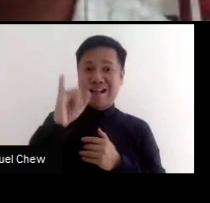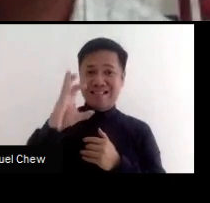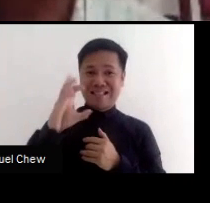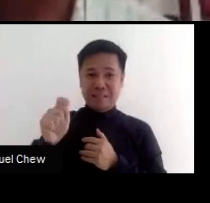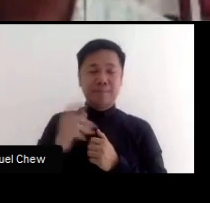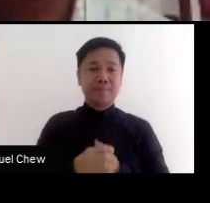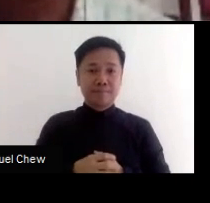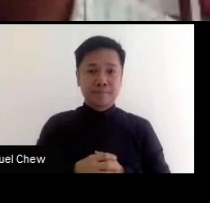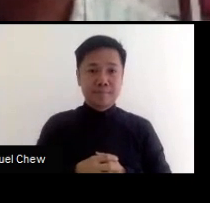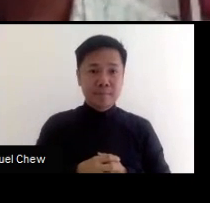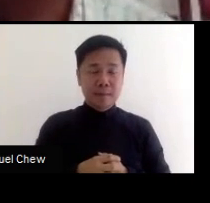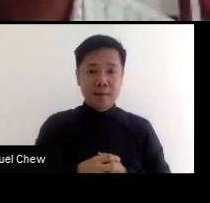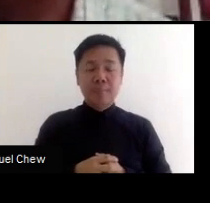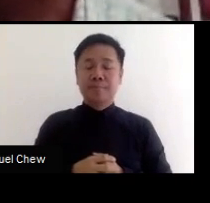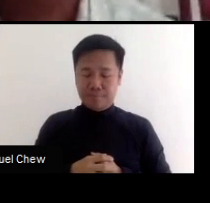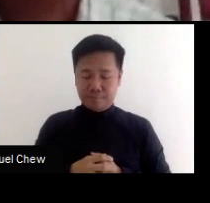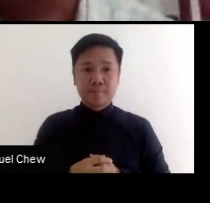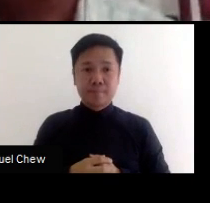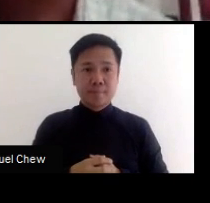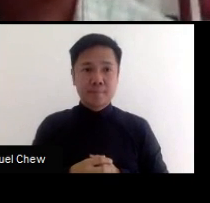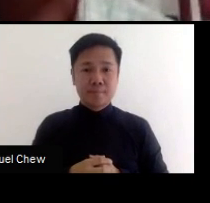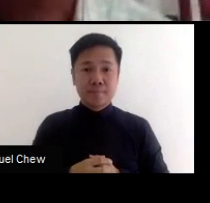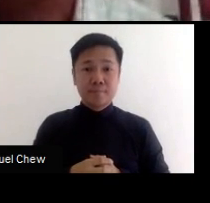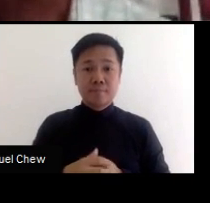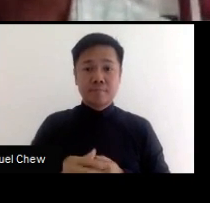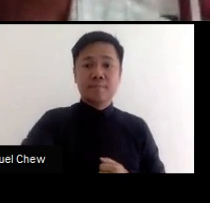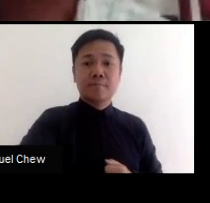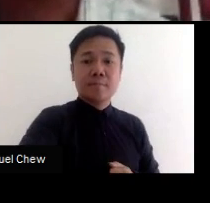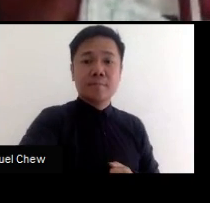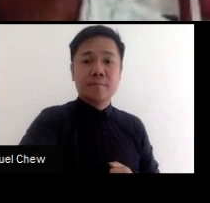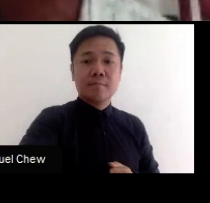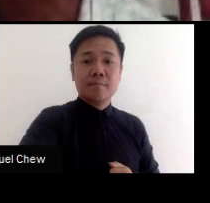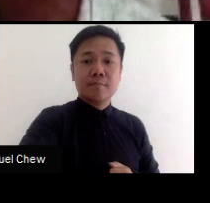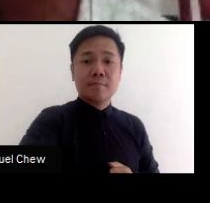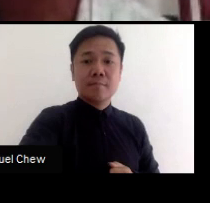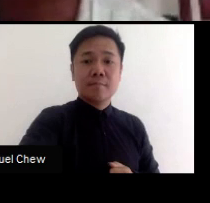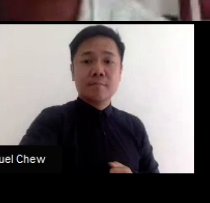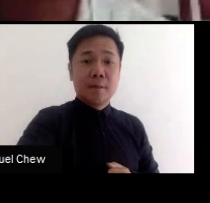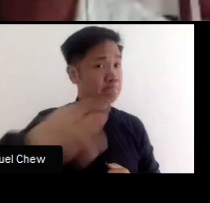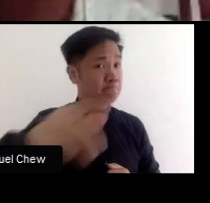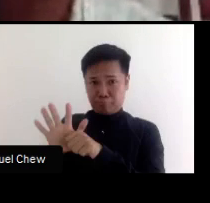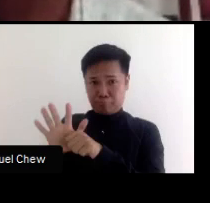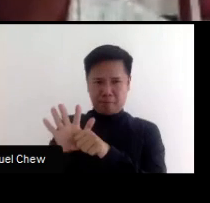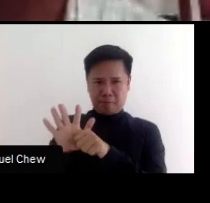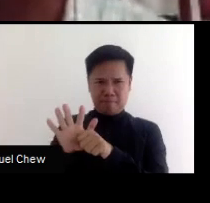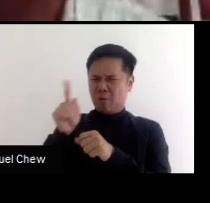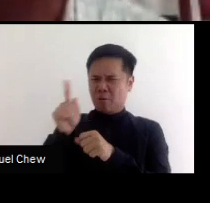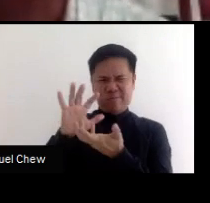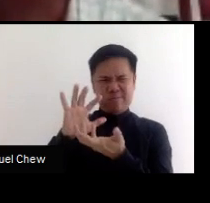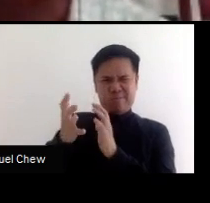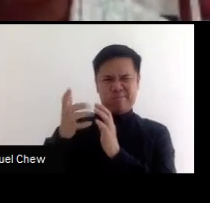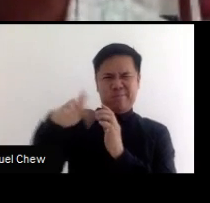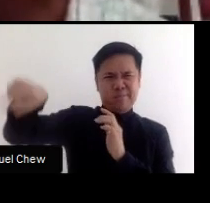the SDGs. While the COVID-19 pandemic has slackened the pace of progress around the world, including in India, the Government of